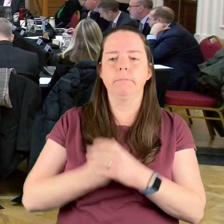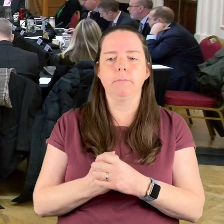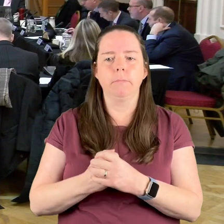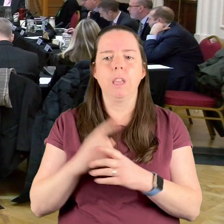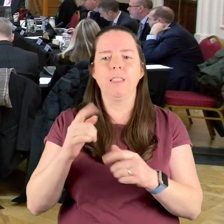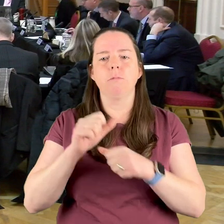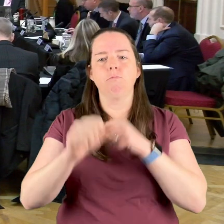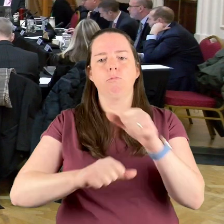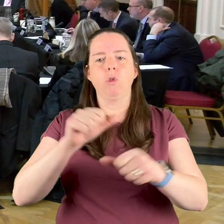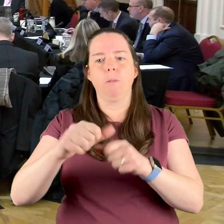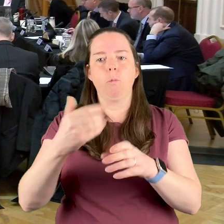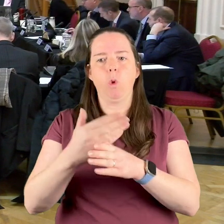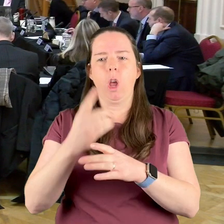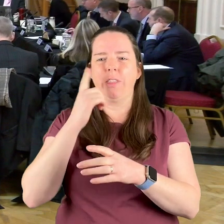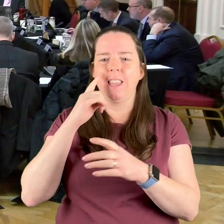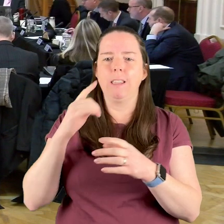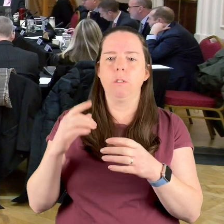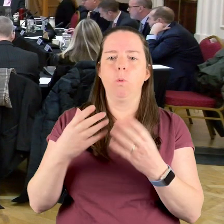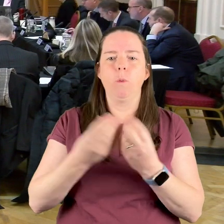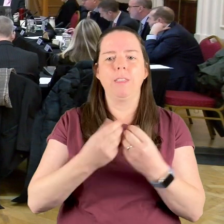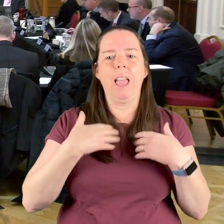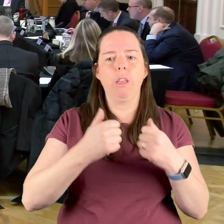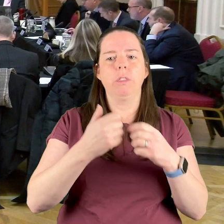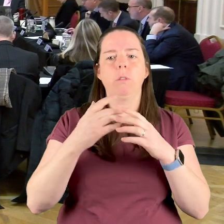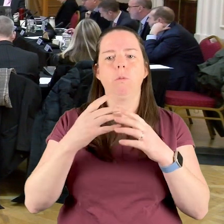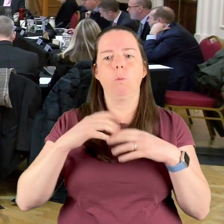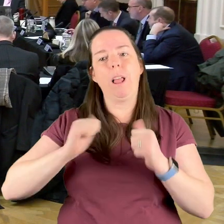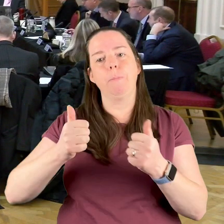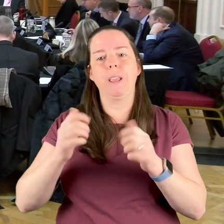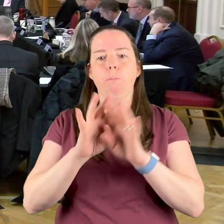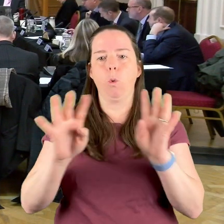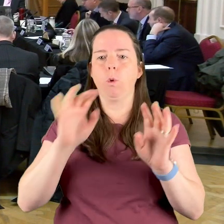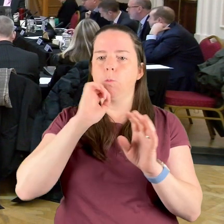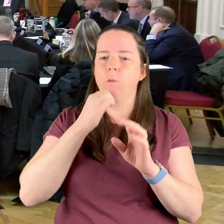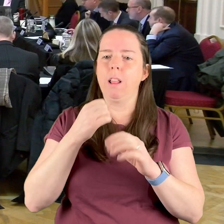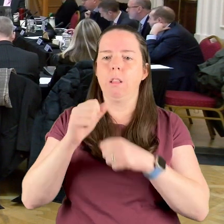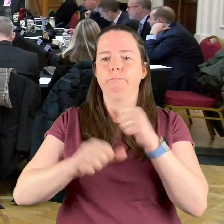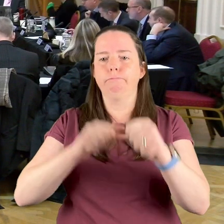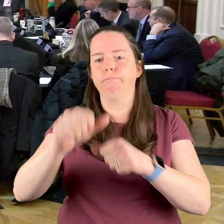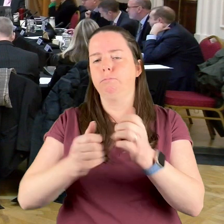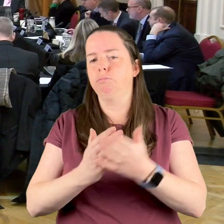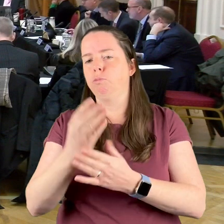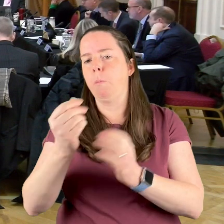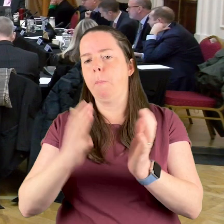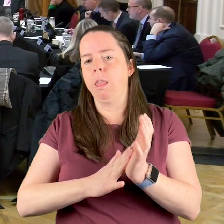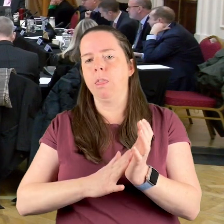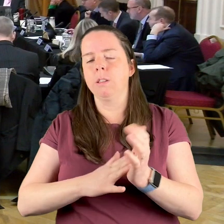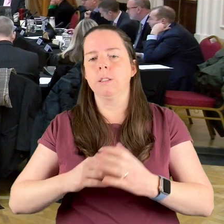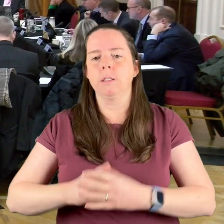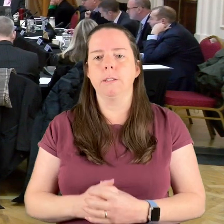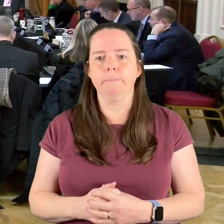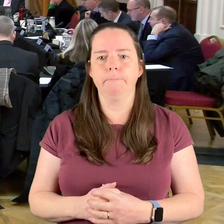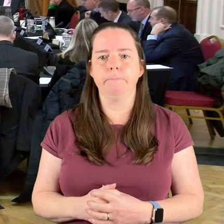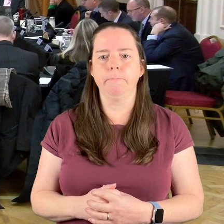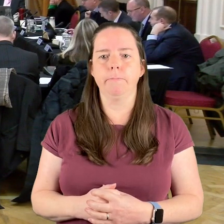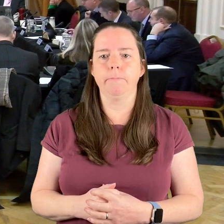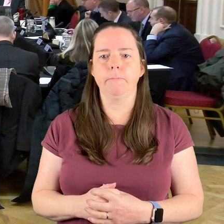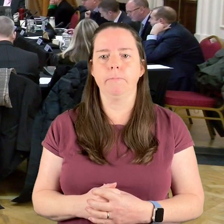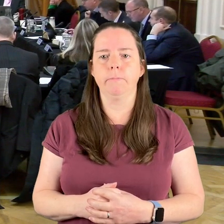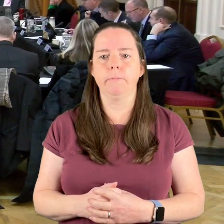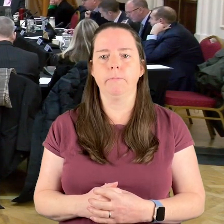thought again. That's a programme of work that I think, together with Health and Wellbeing Boards, we'll be doing over the coming months.